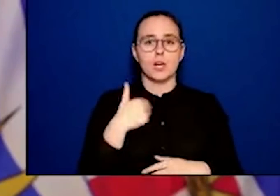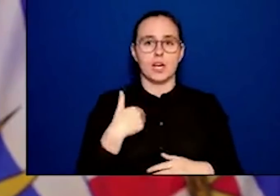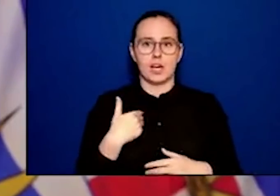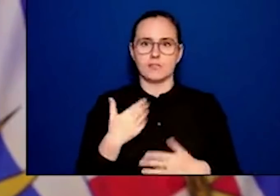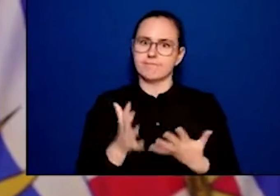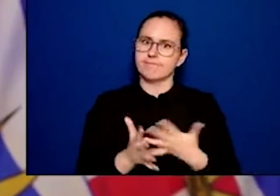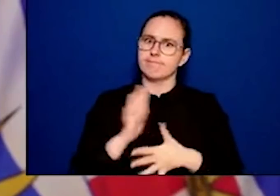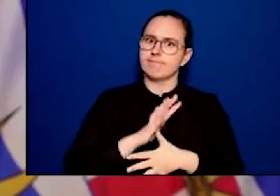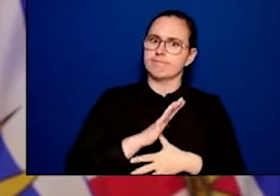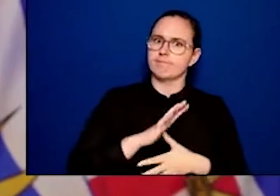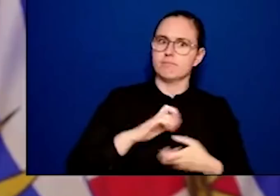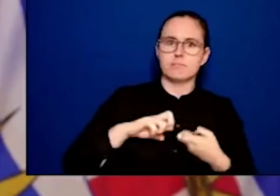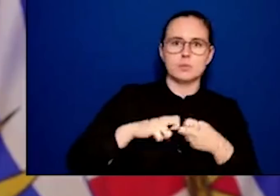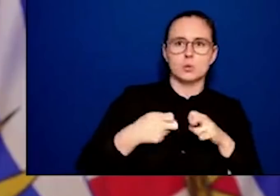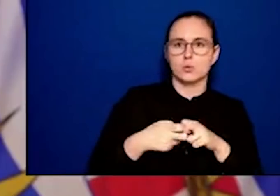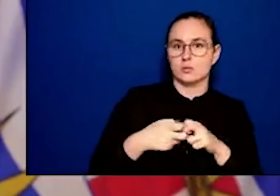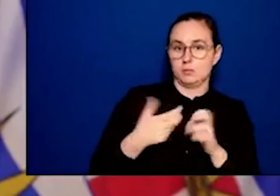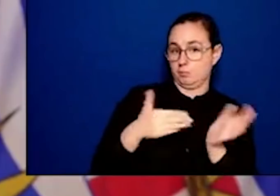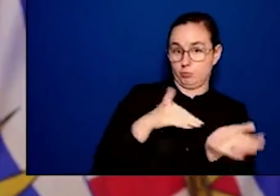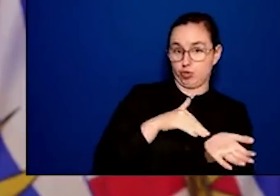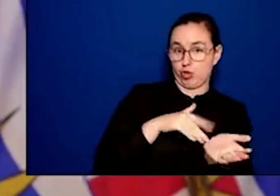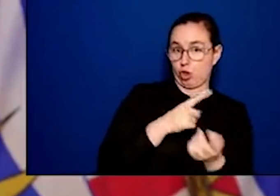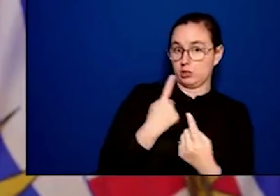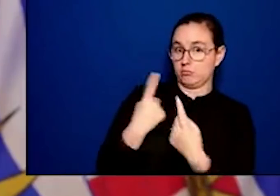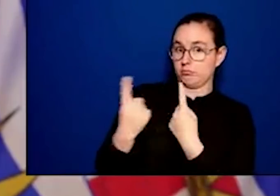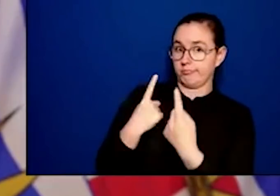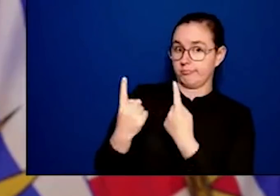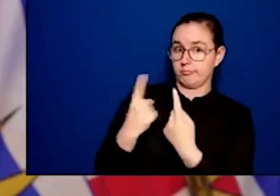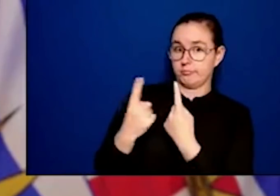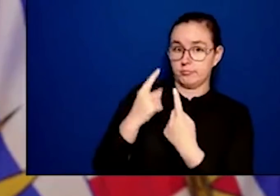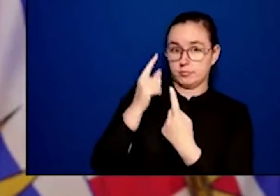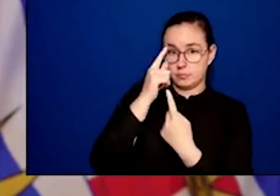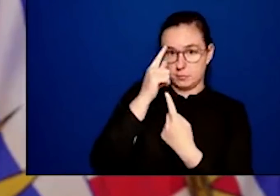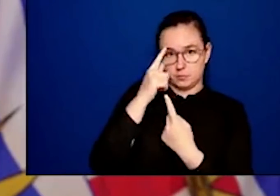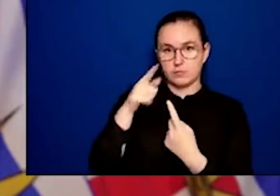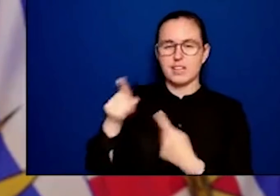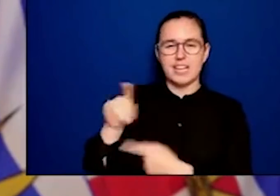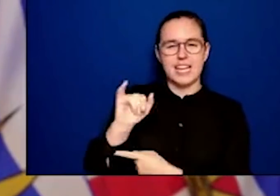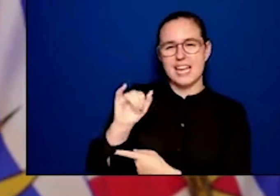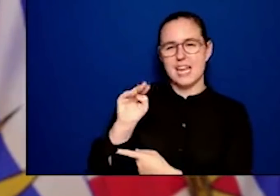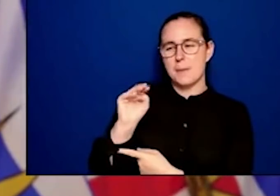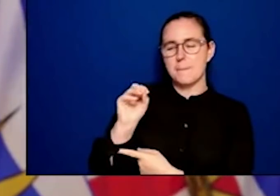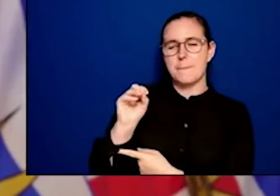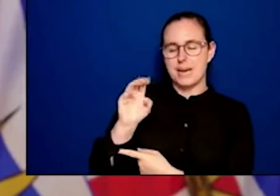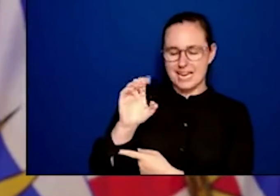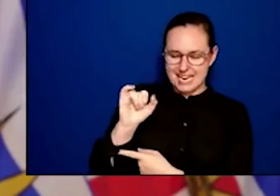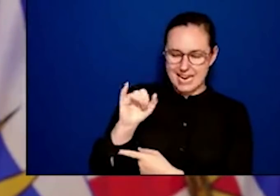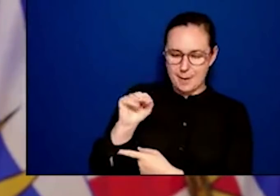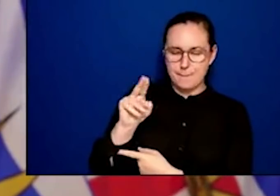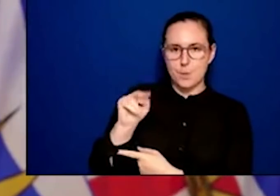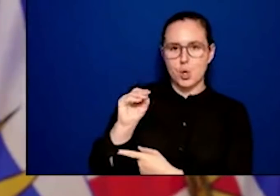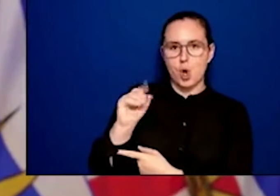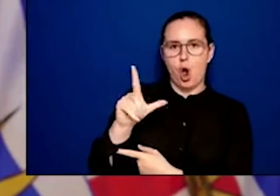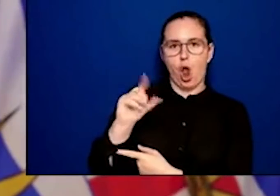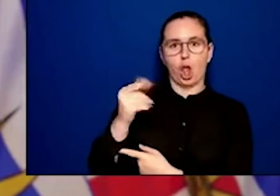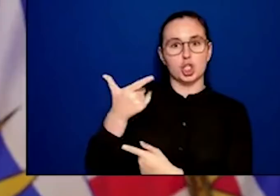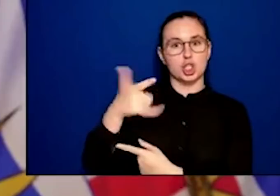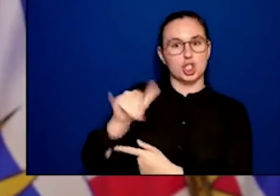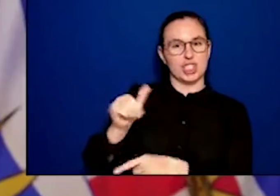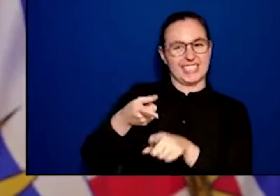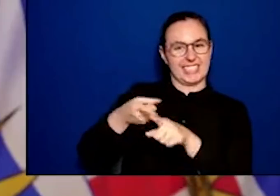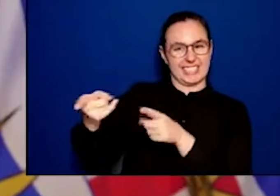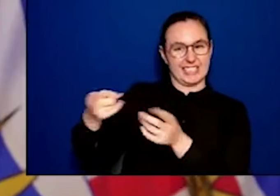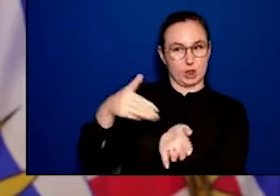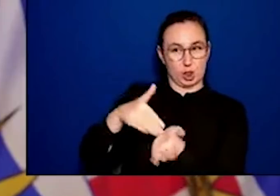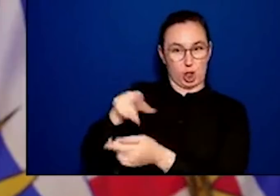immunologist and requires ongoing immunoglobulin replacement therapy, so IVIG or SCIG, or the primary immunodeficiency has a